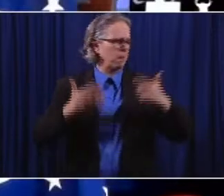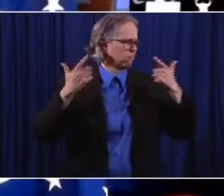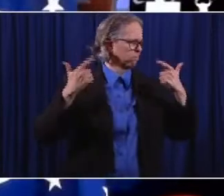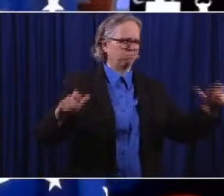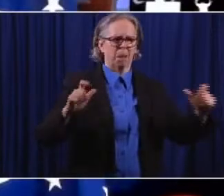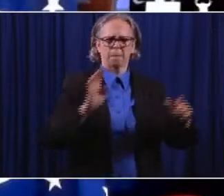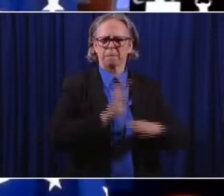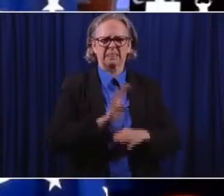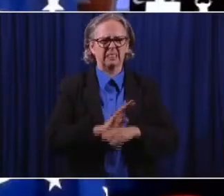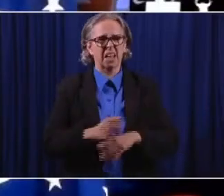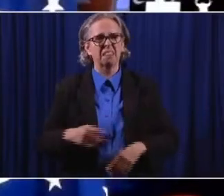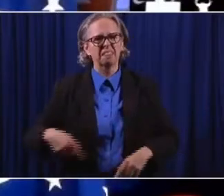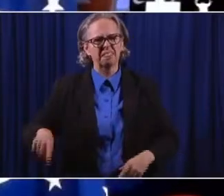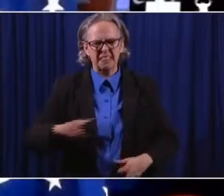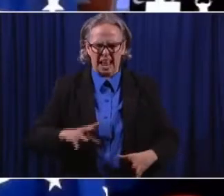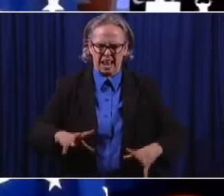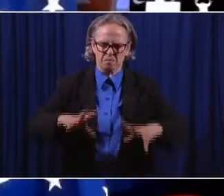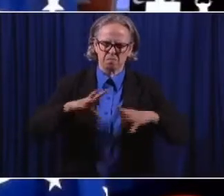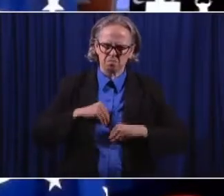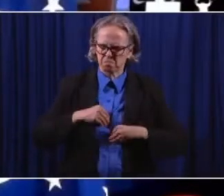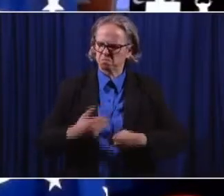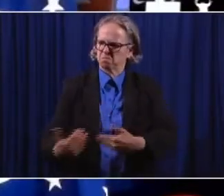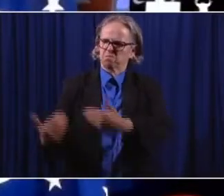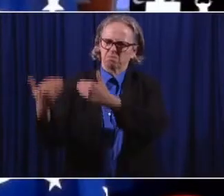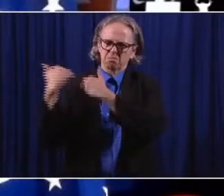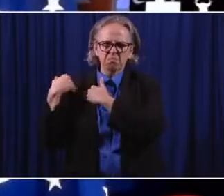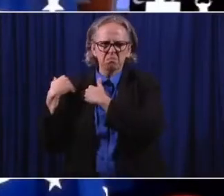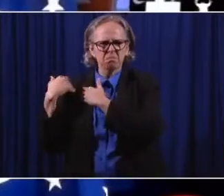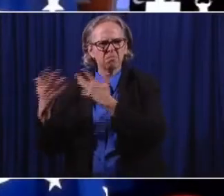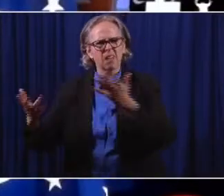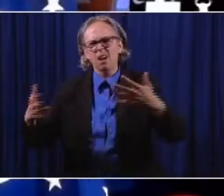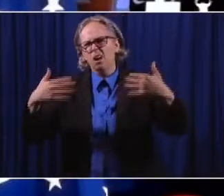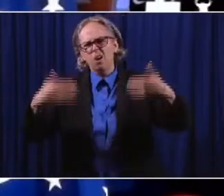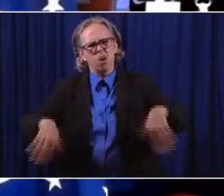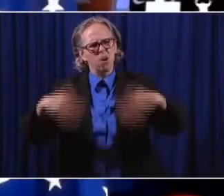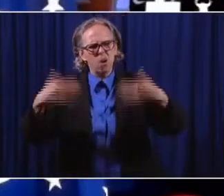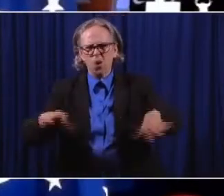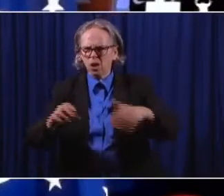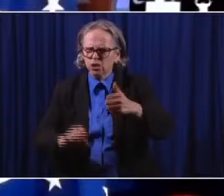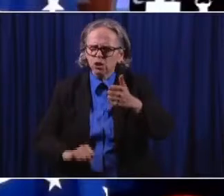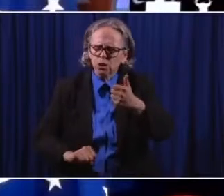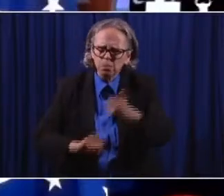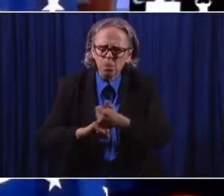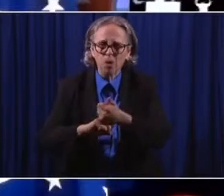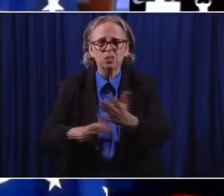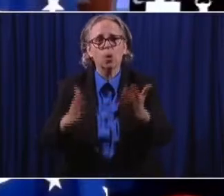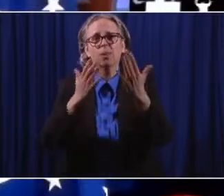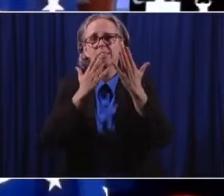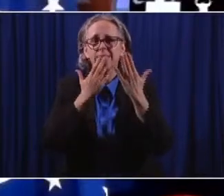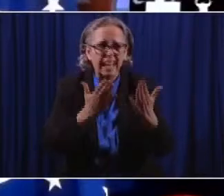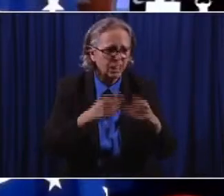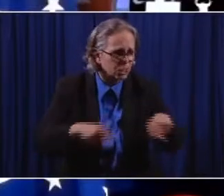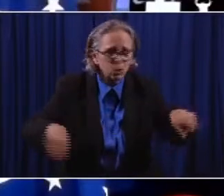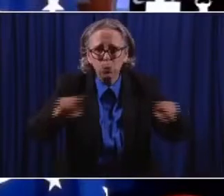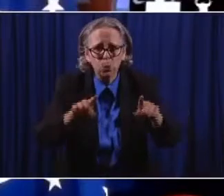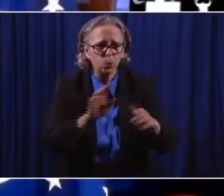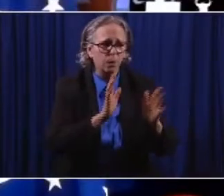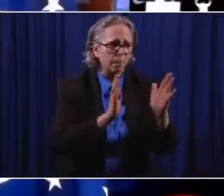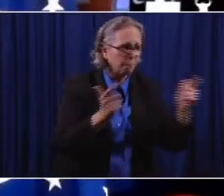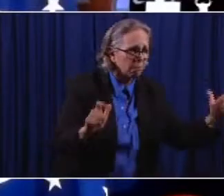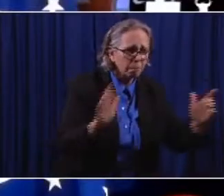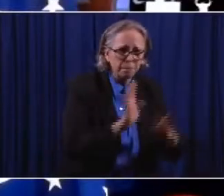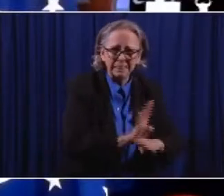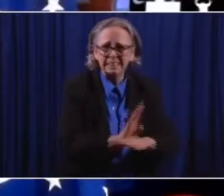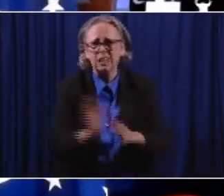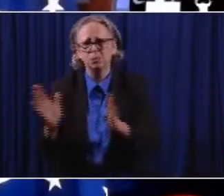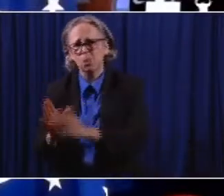drive forward during this difficult time. And we thank them. They've been outstanding,